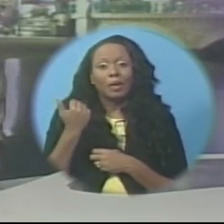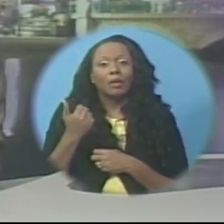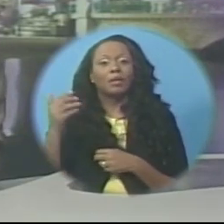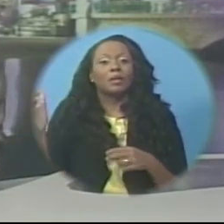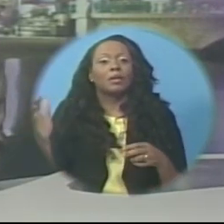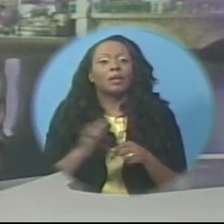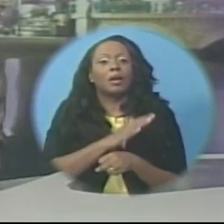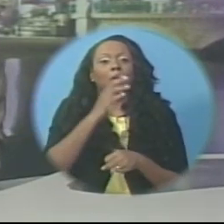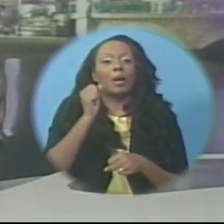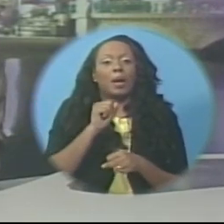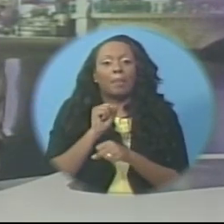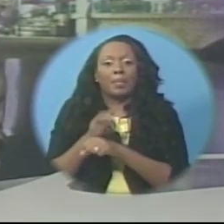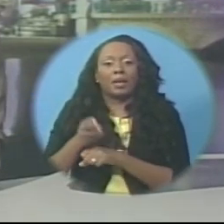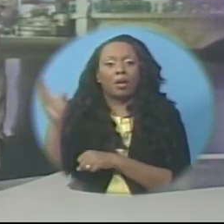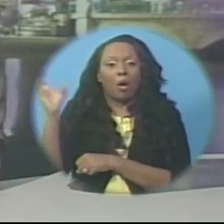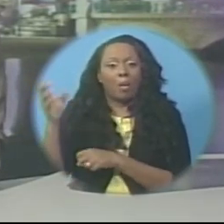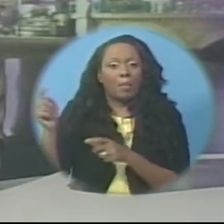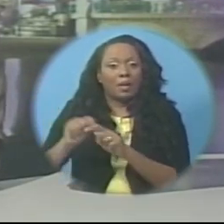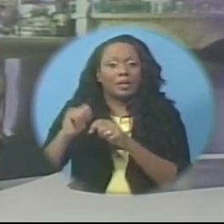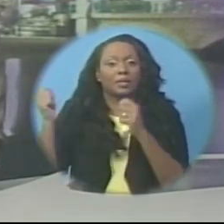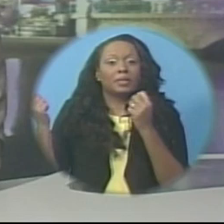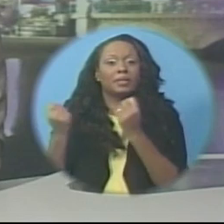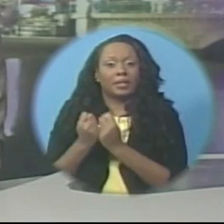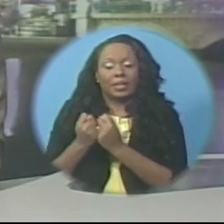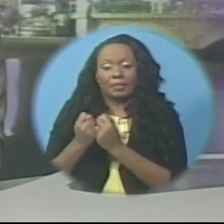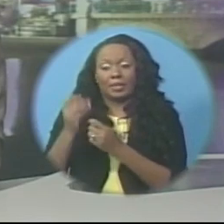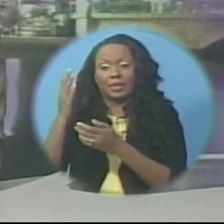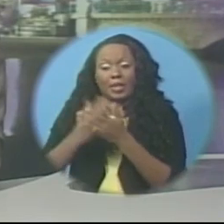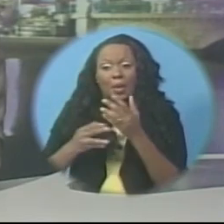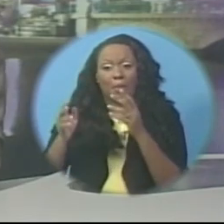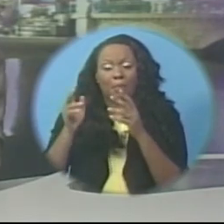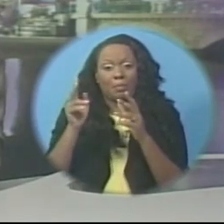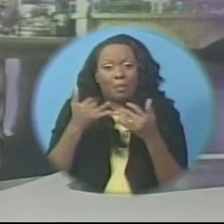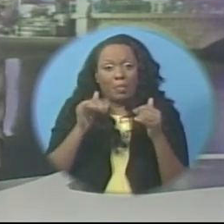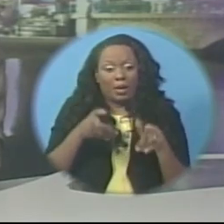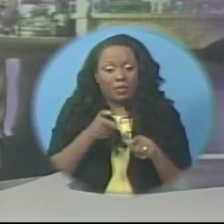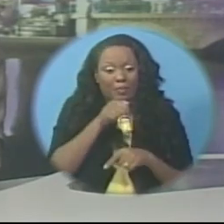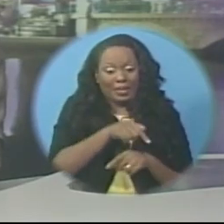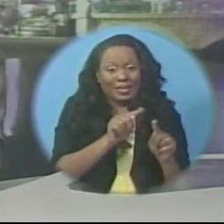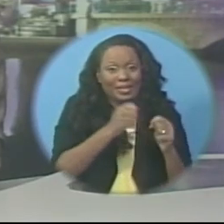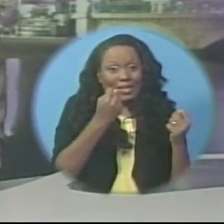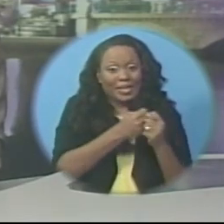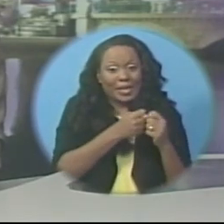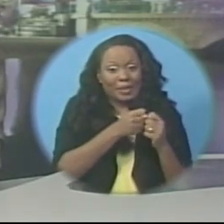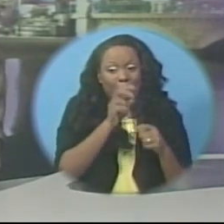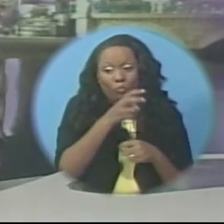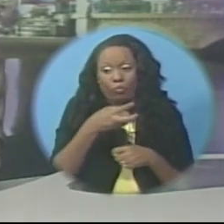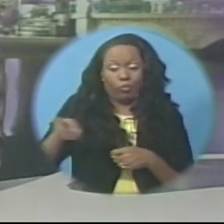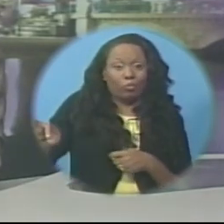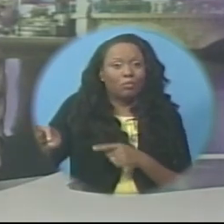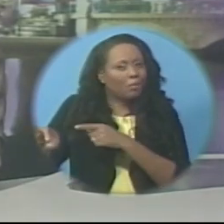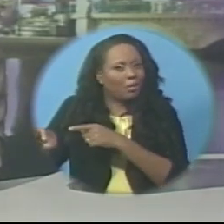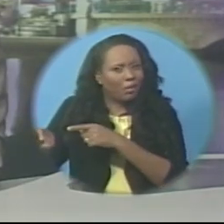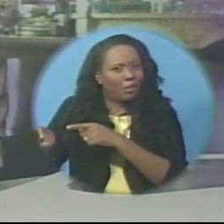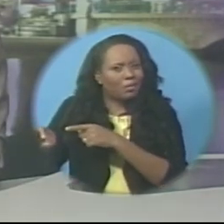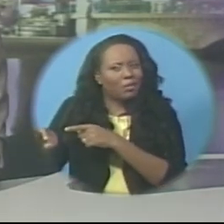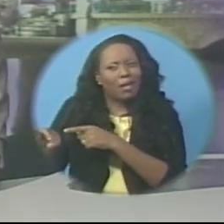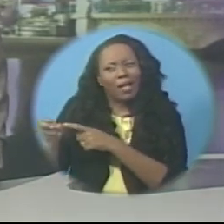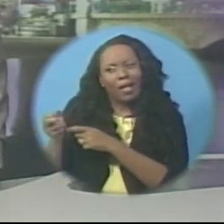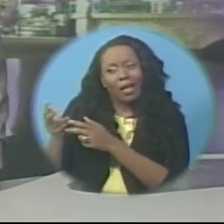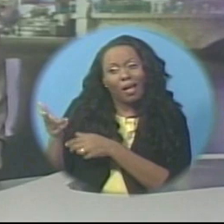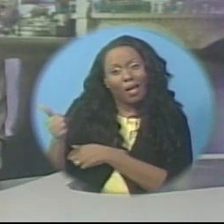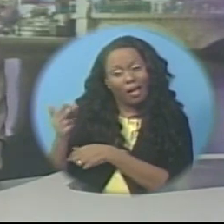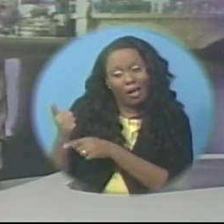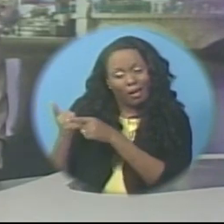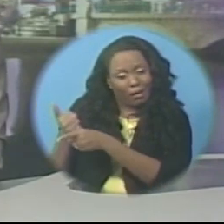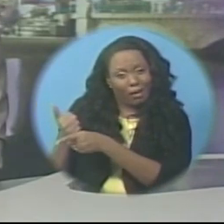whilst defeating a Cormier team that included former Chargers teammates. On the other men's game, it was a battle for last position